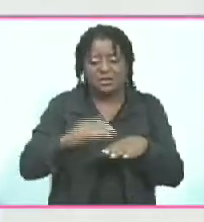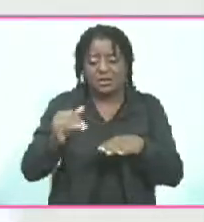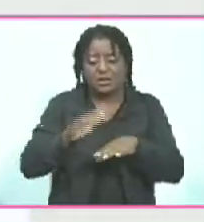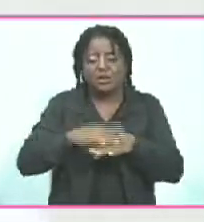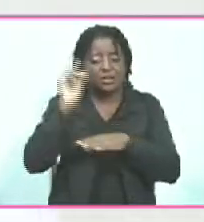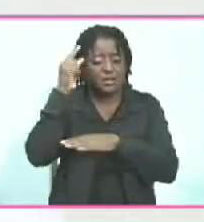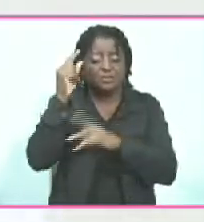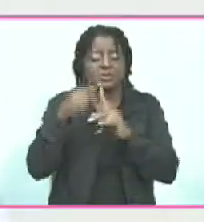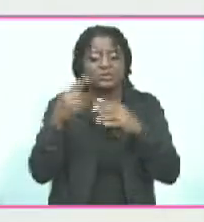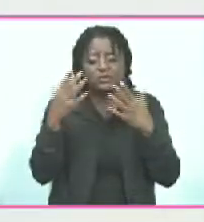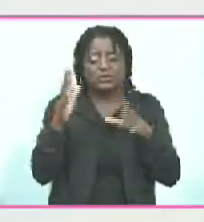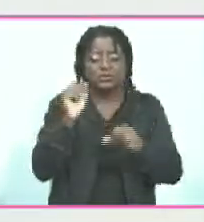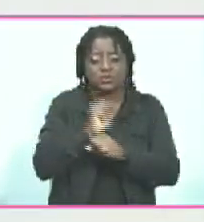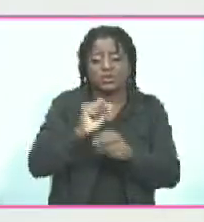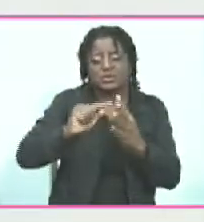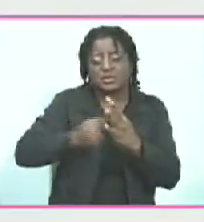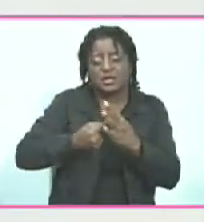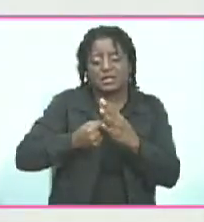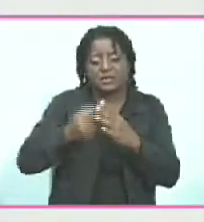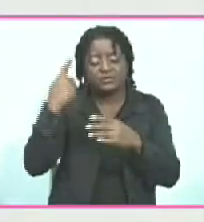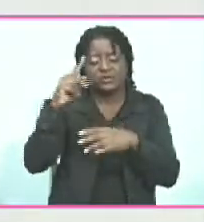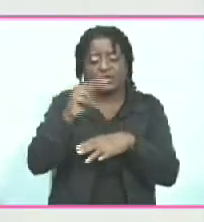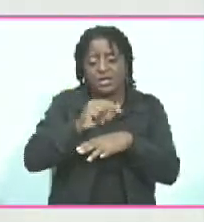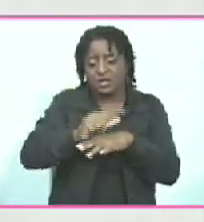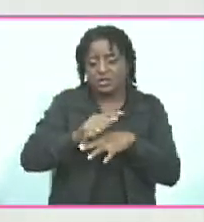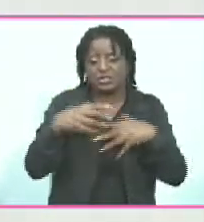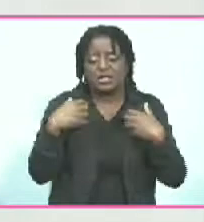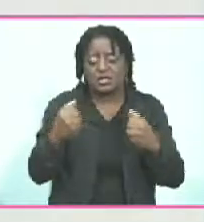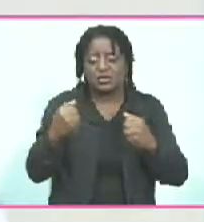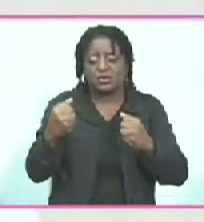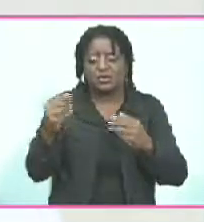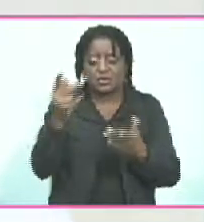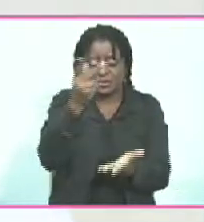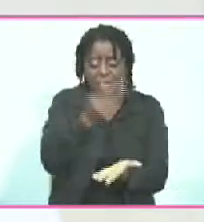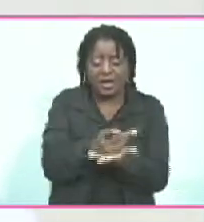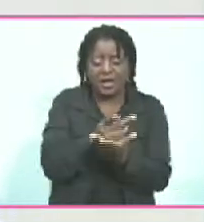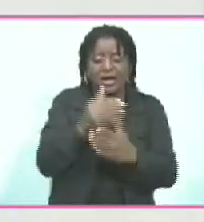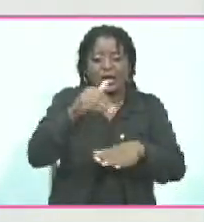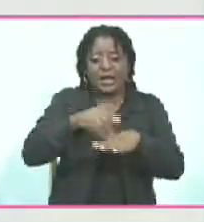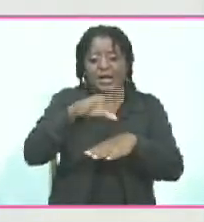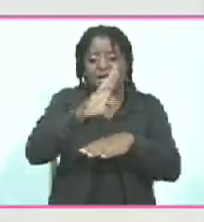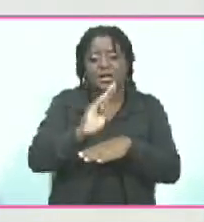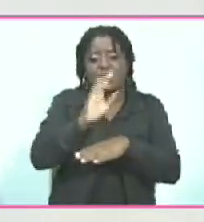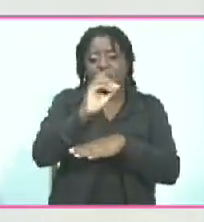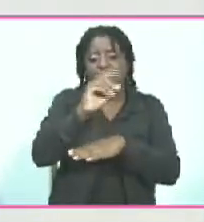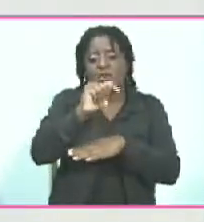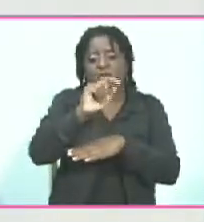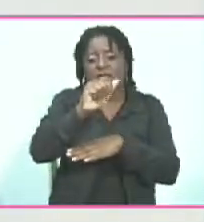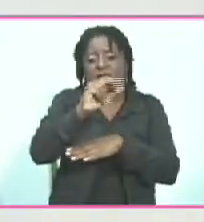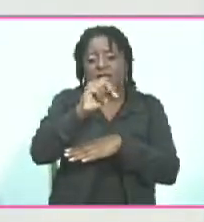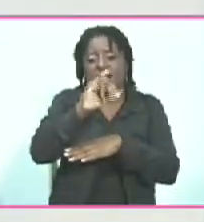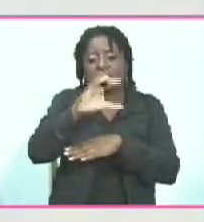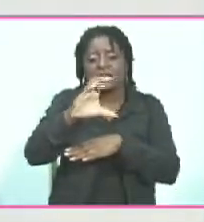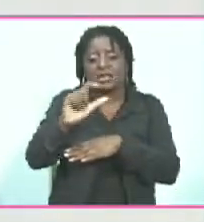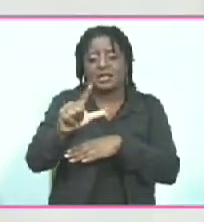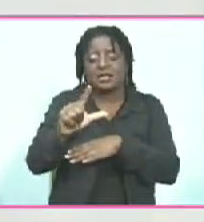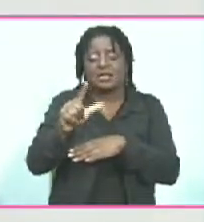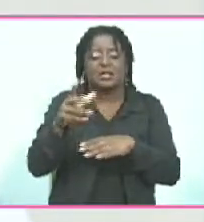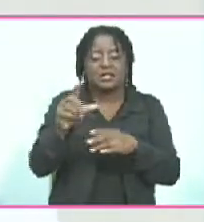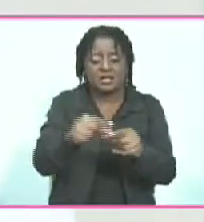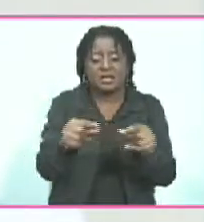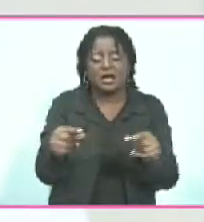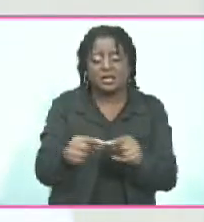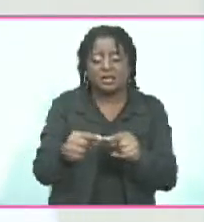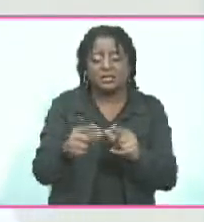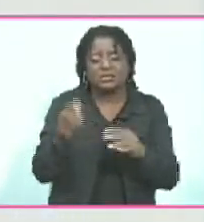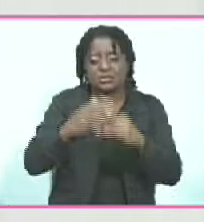Heroes Park at Botanical Gardens. Area of land, 4 acres of land set aside to build statues and